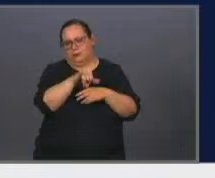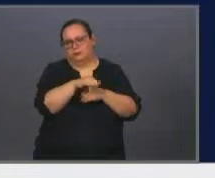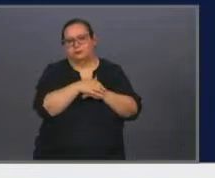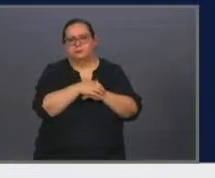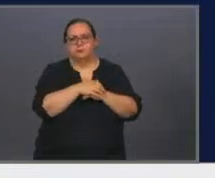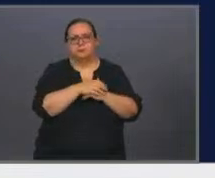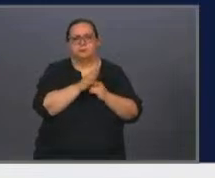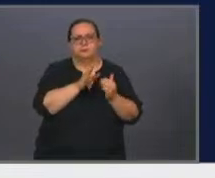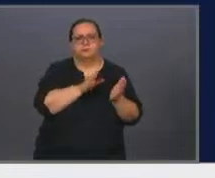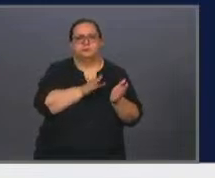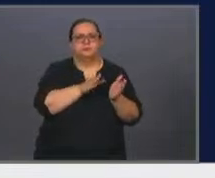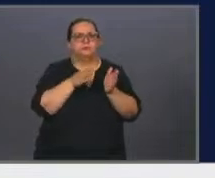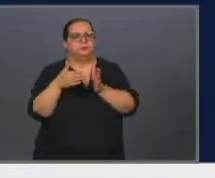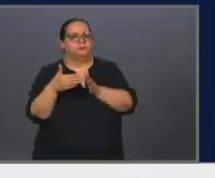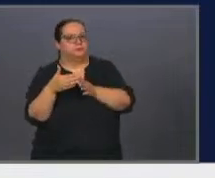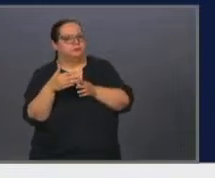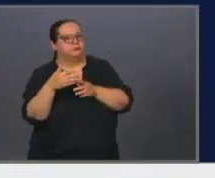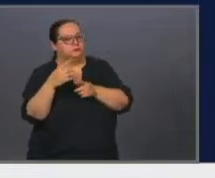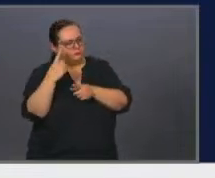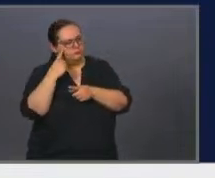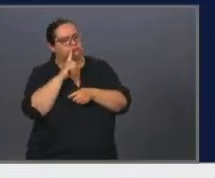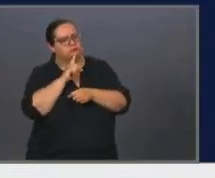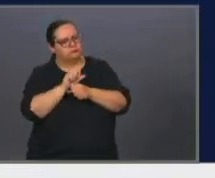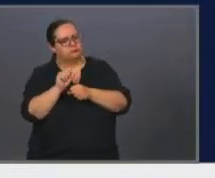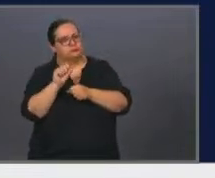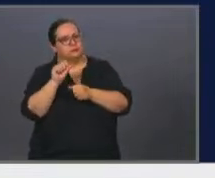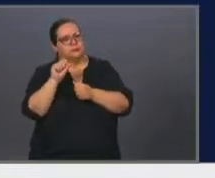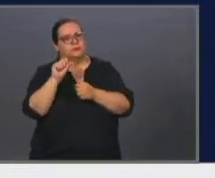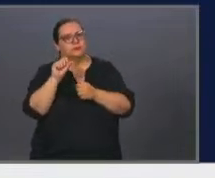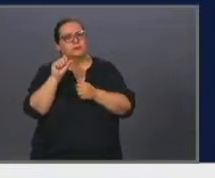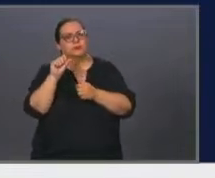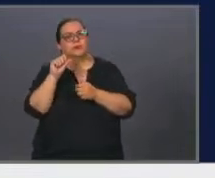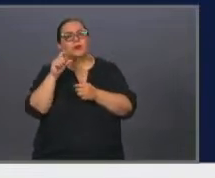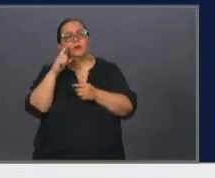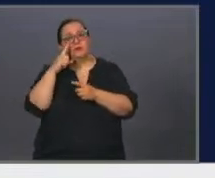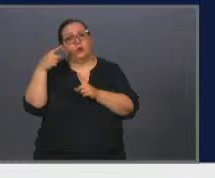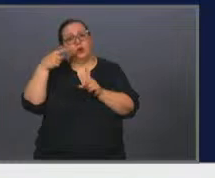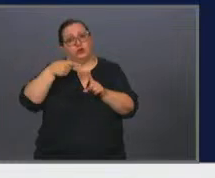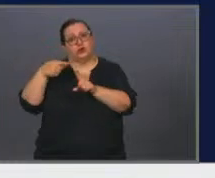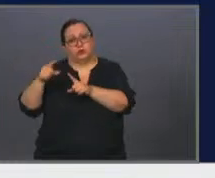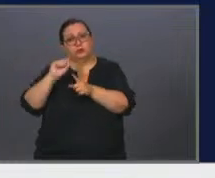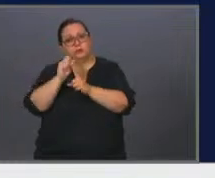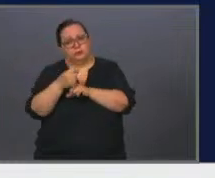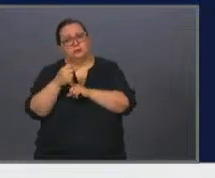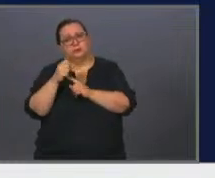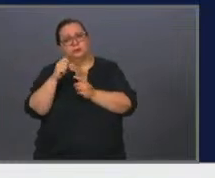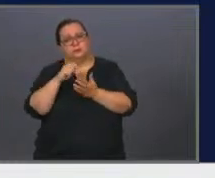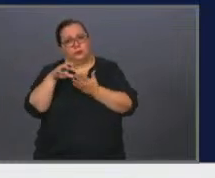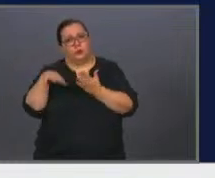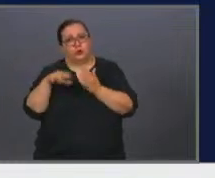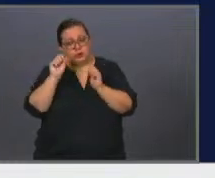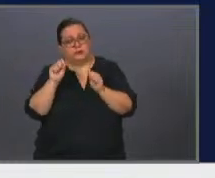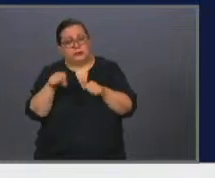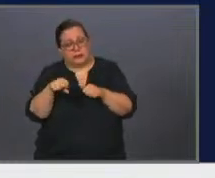I think definitely abortion in certain circumstances can be a real health care issue for